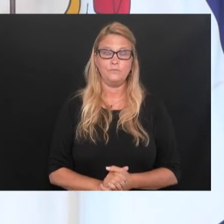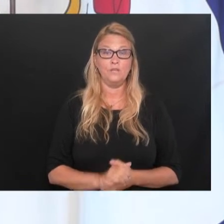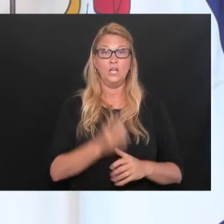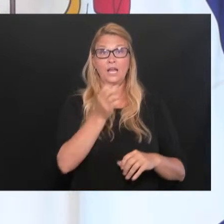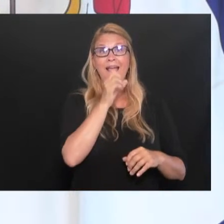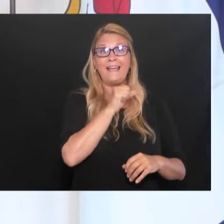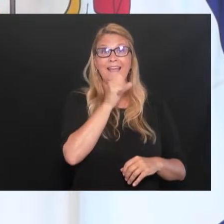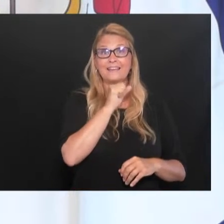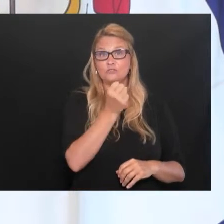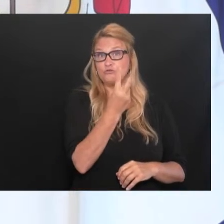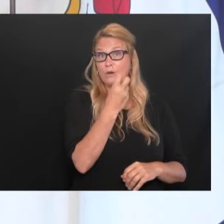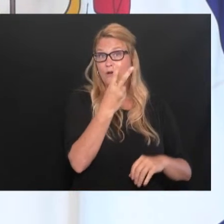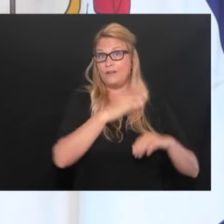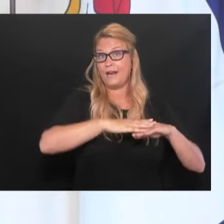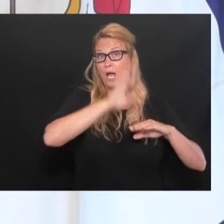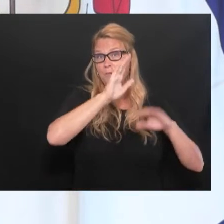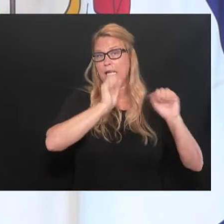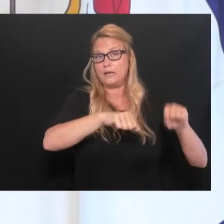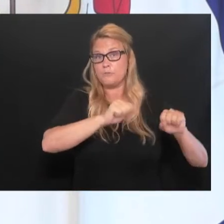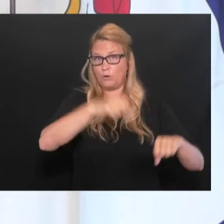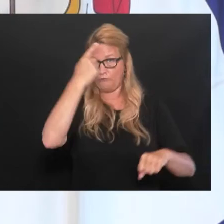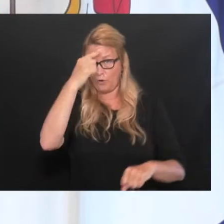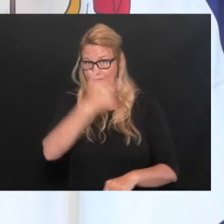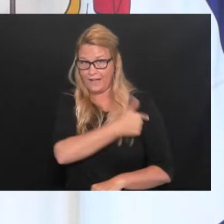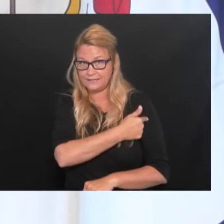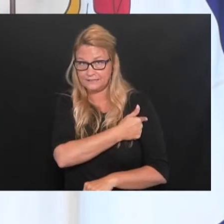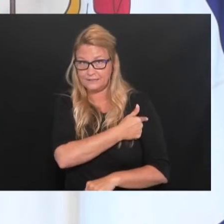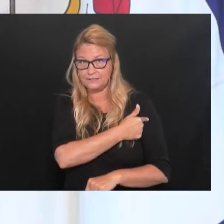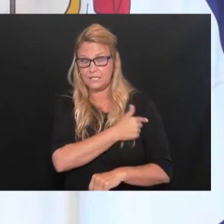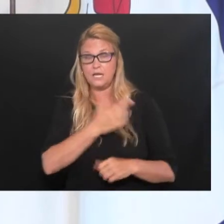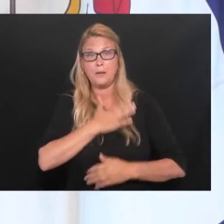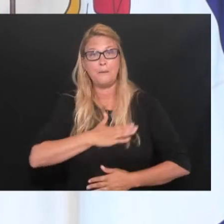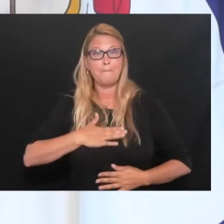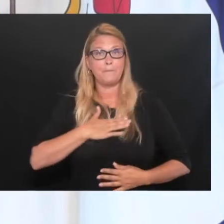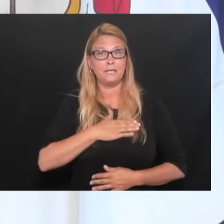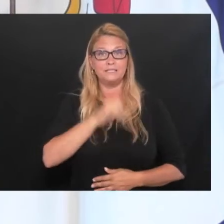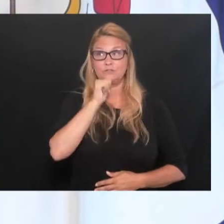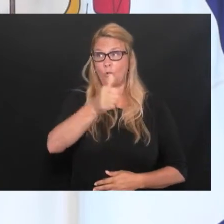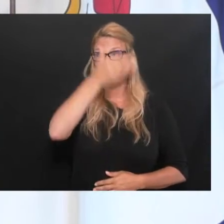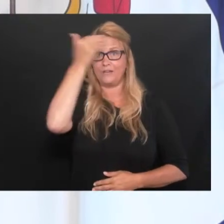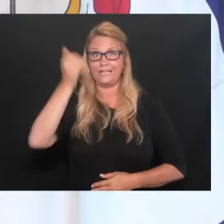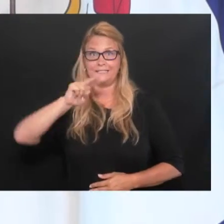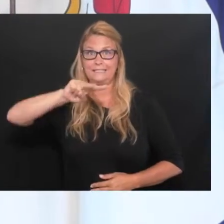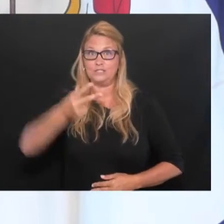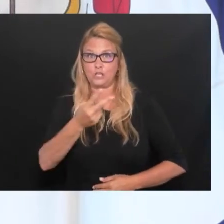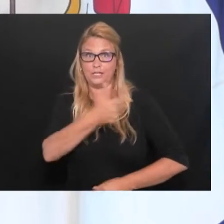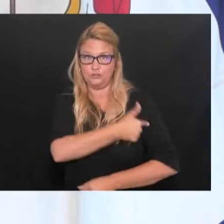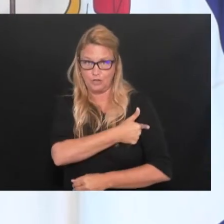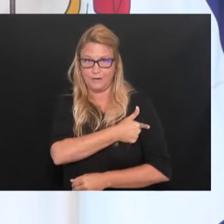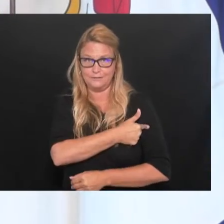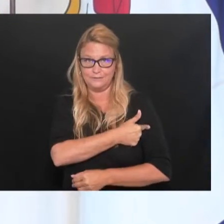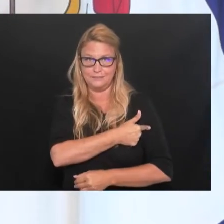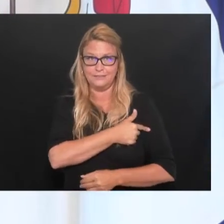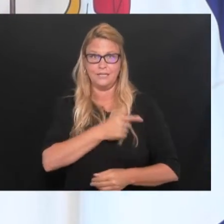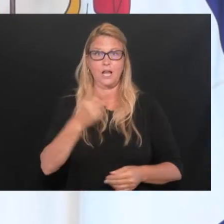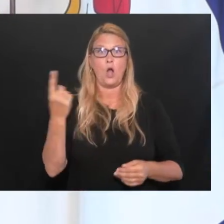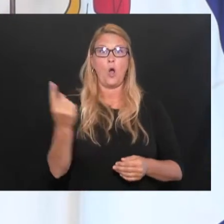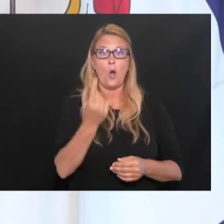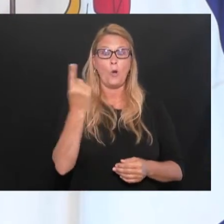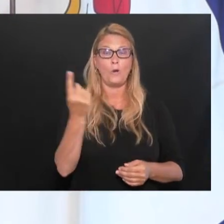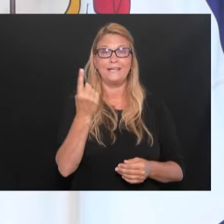and older is all there. We urge everybody, don't forget your second shot. The way to be